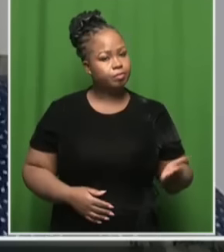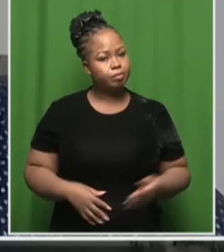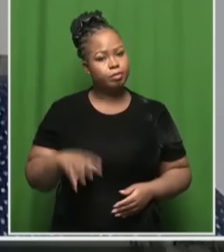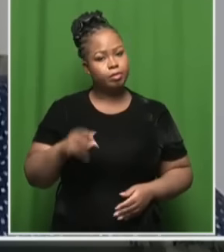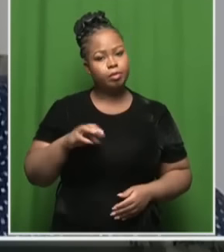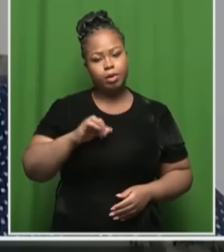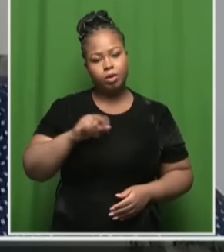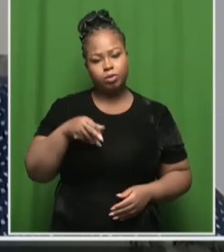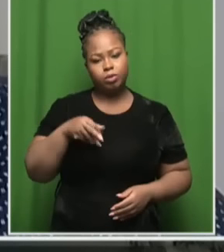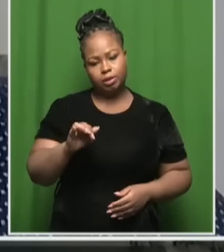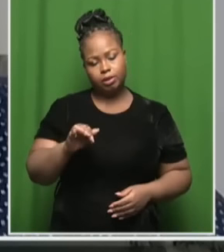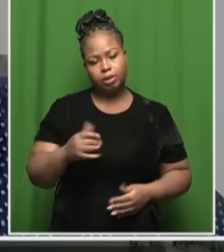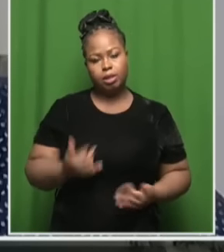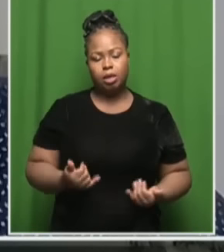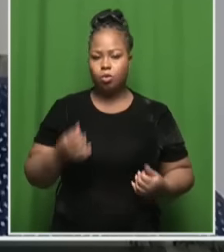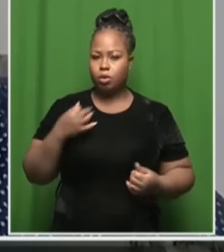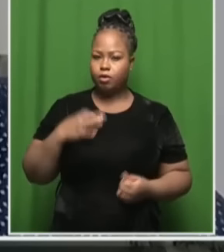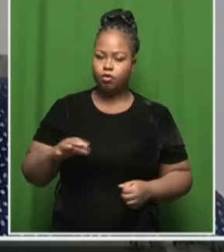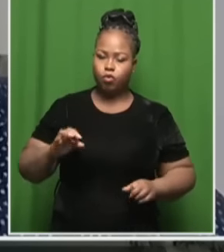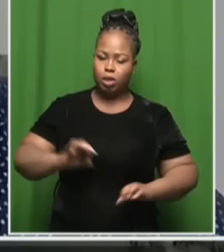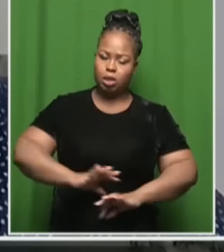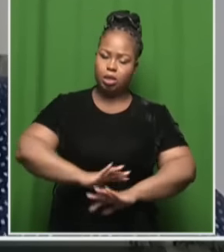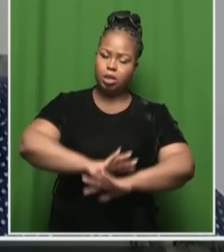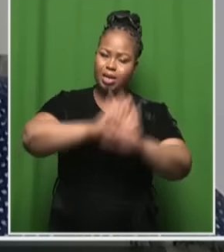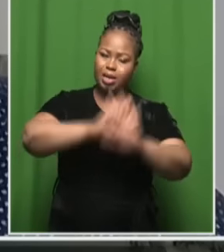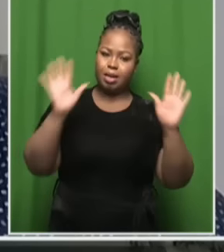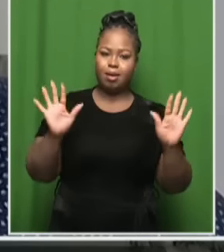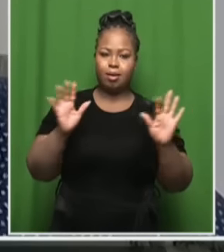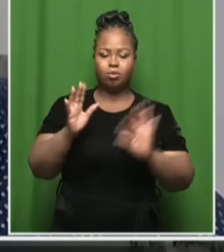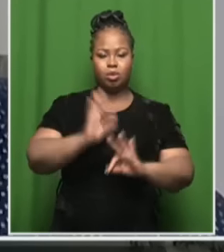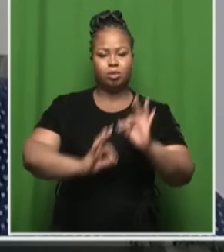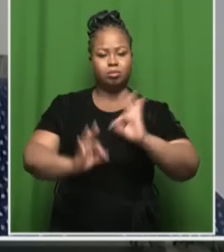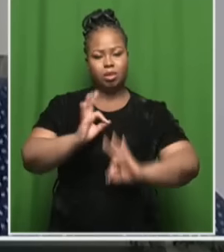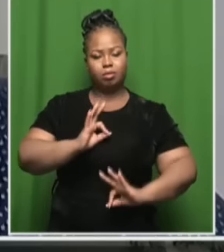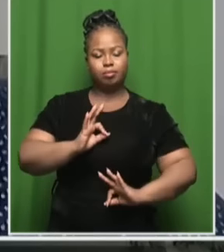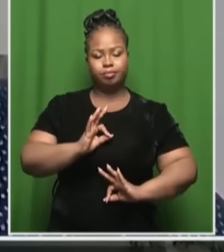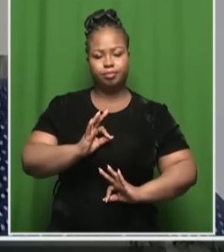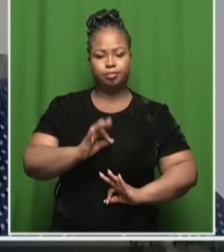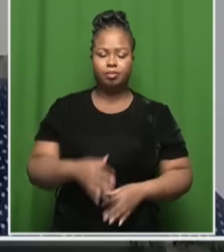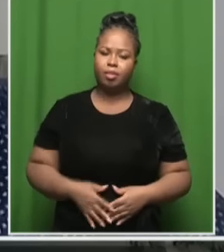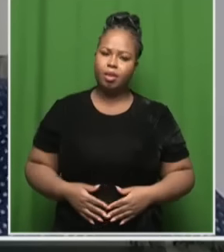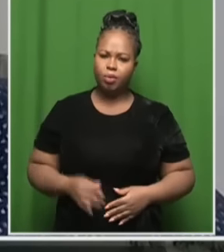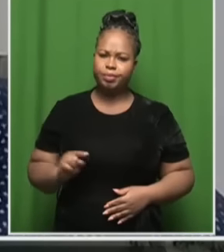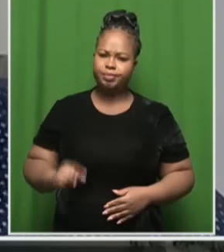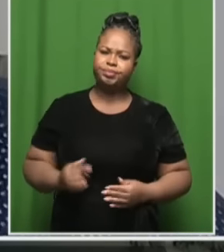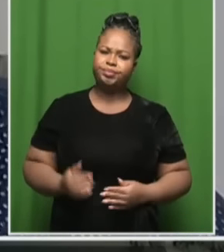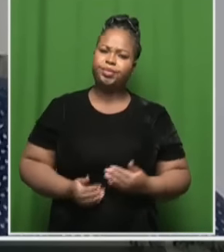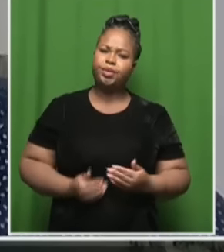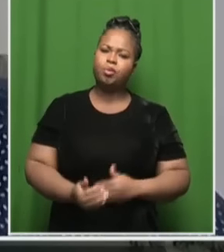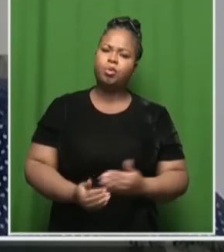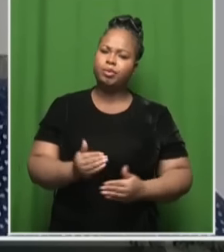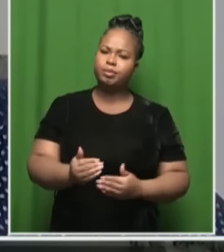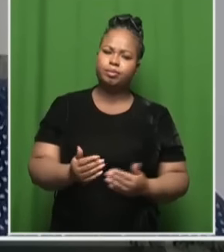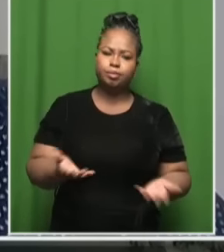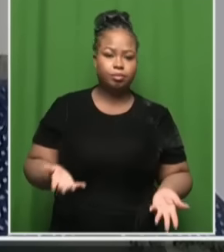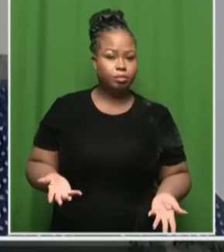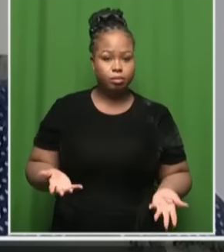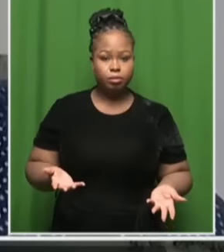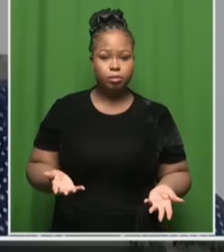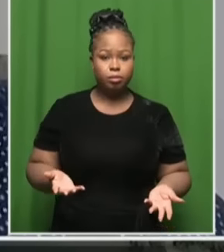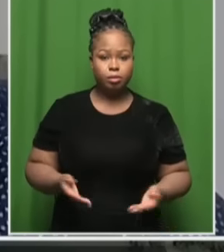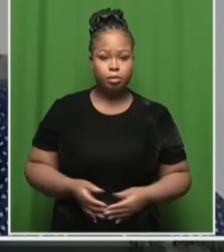take a bigger picture view of what is happening, this, of course, this process, one would imagine could